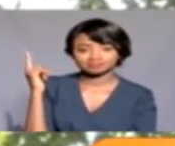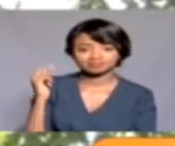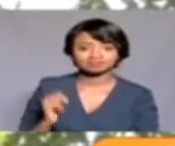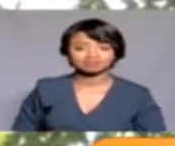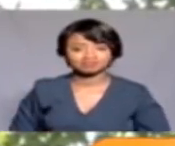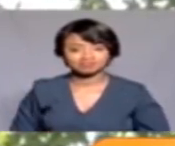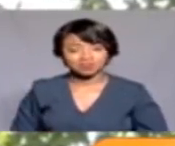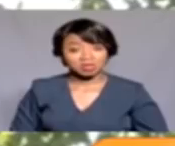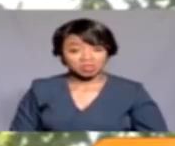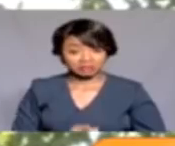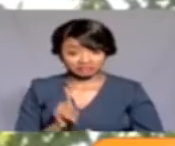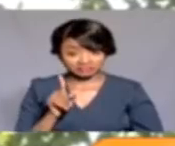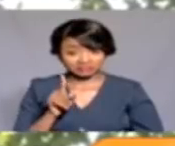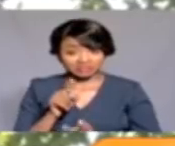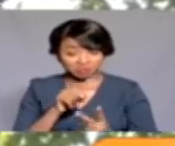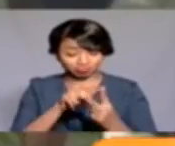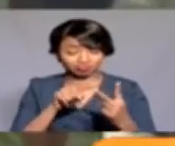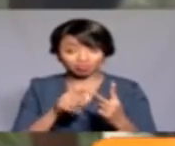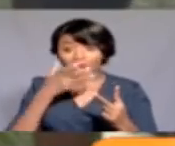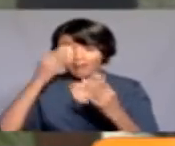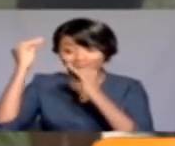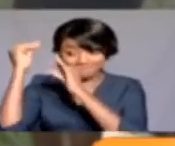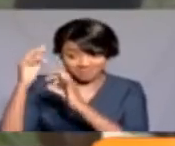is a blessing and a curse in equal measure.